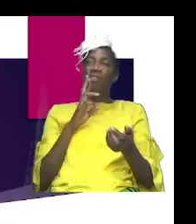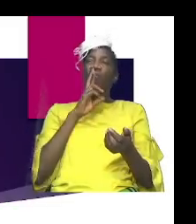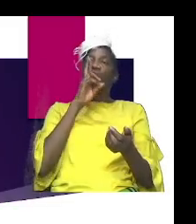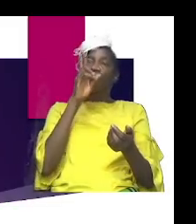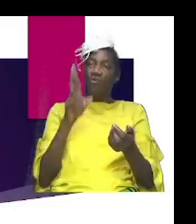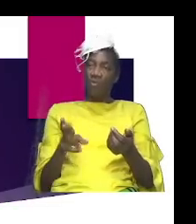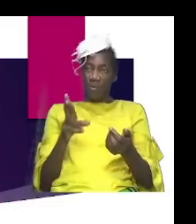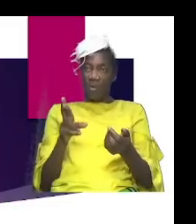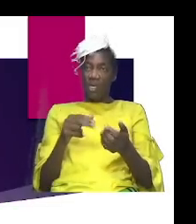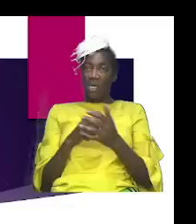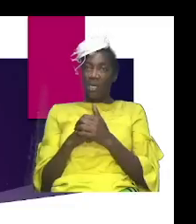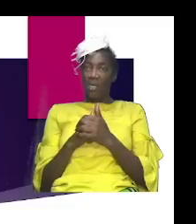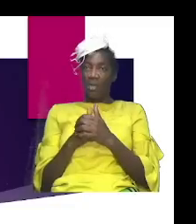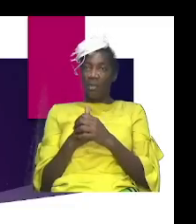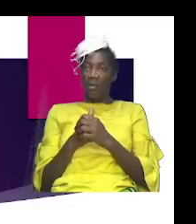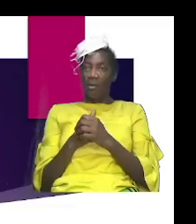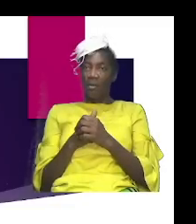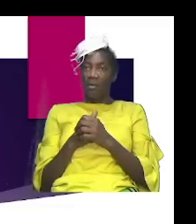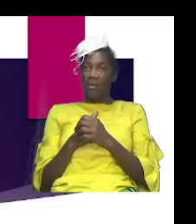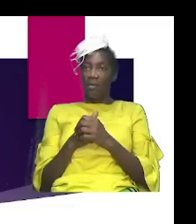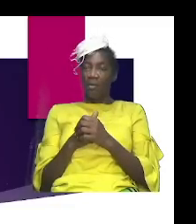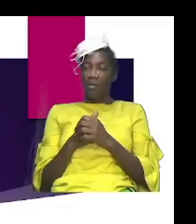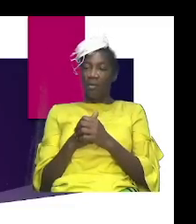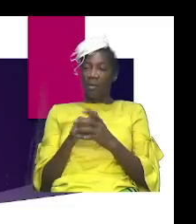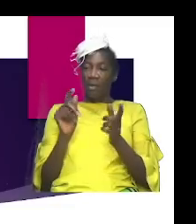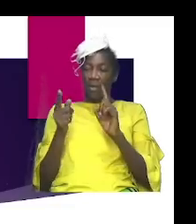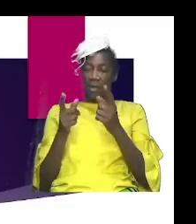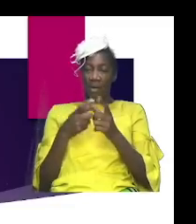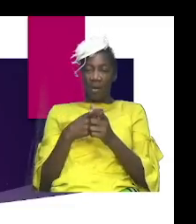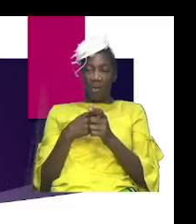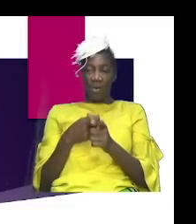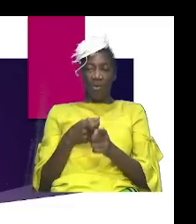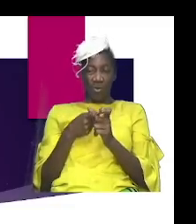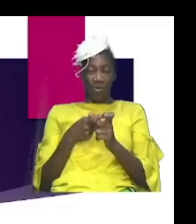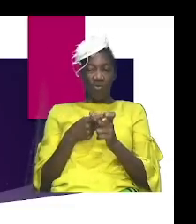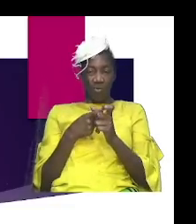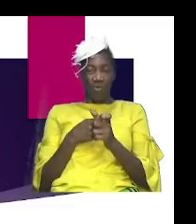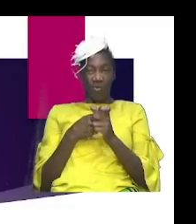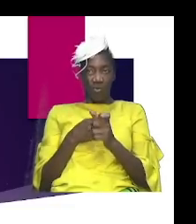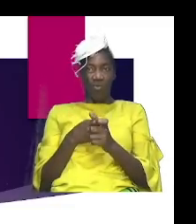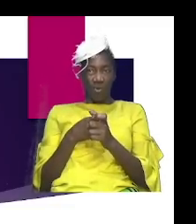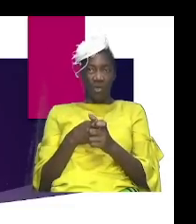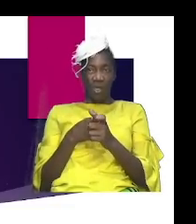So he speaks about running, he speaks about